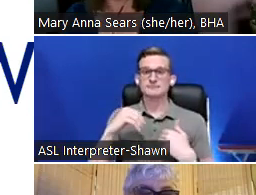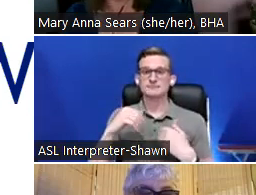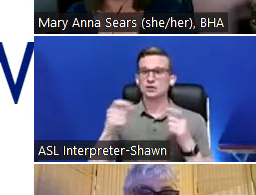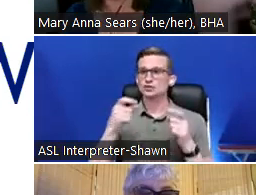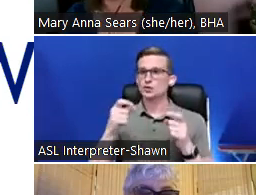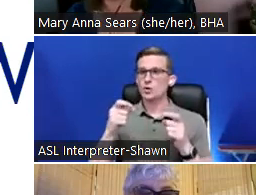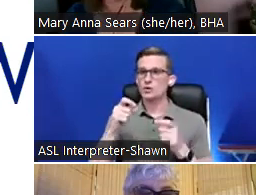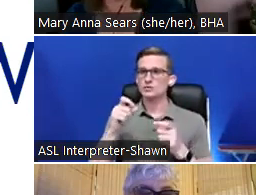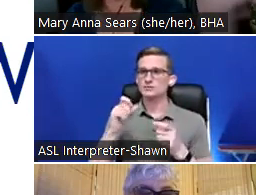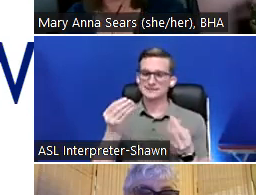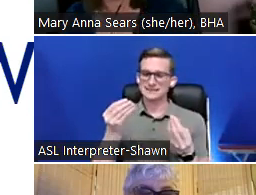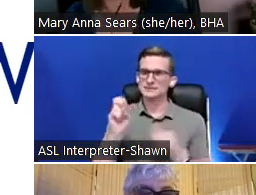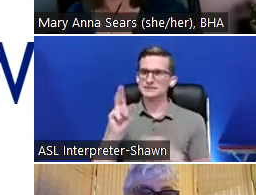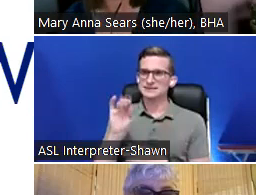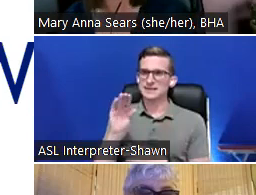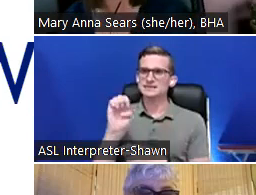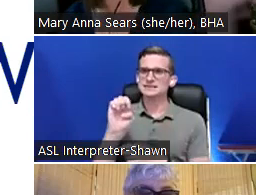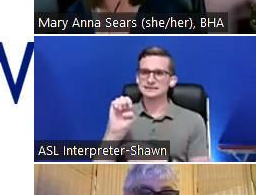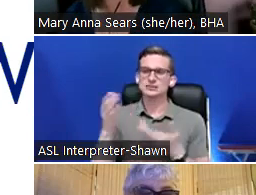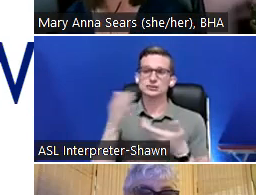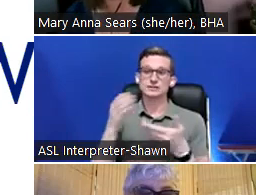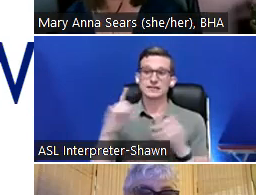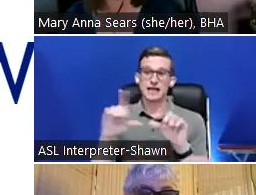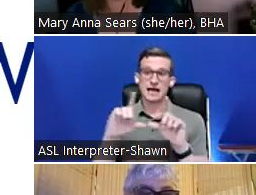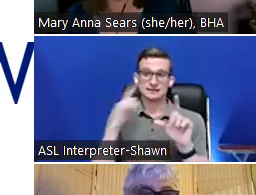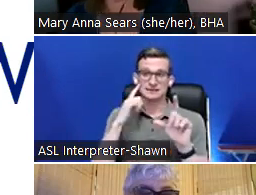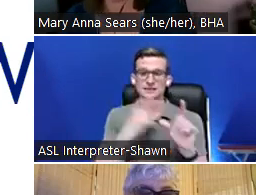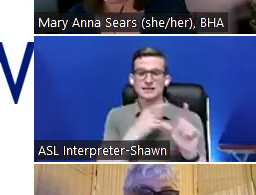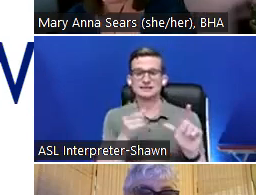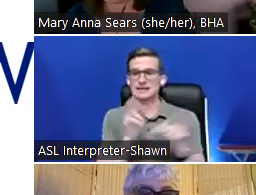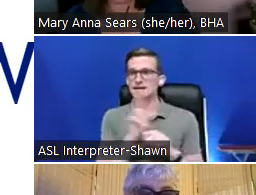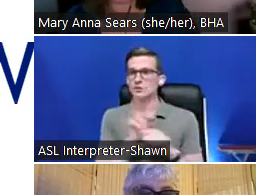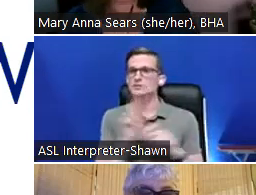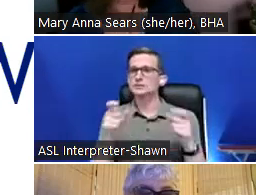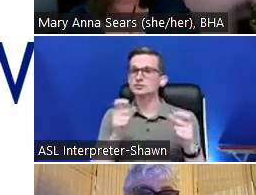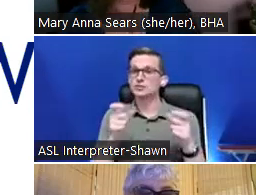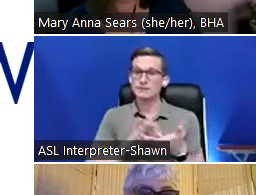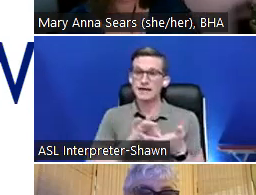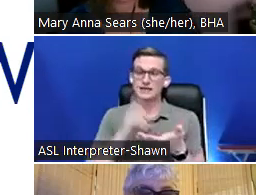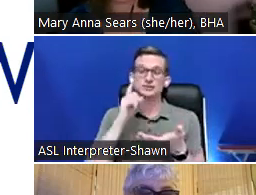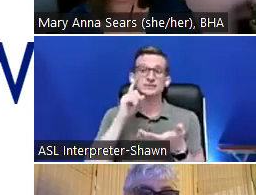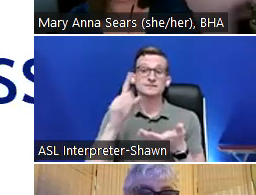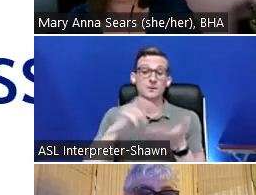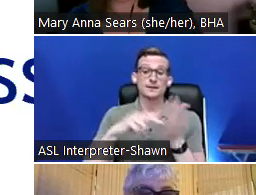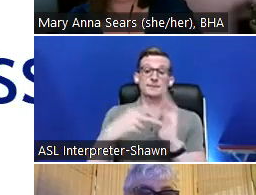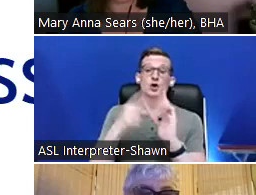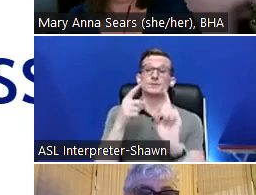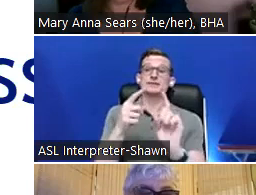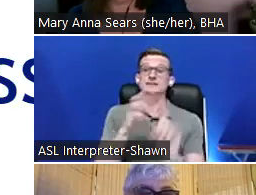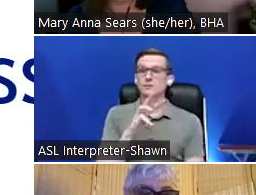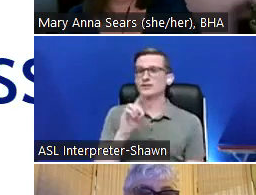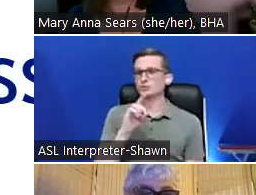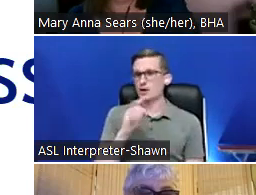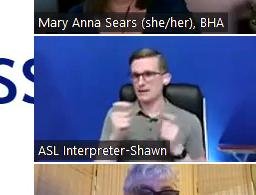license because they utilize controlled medications for withdrawal management purposes. Next slide, please.